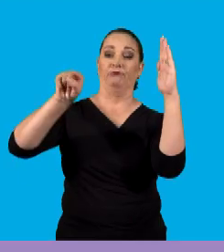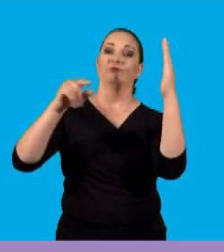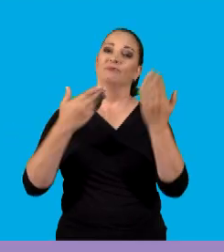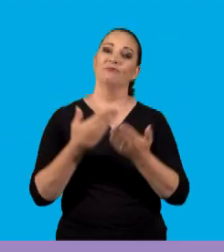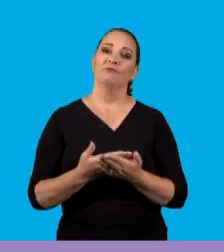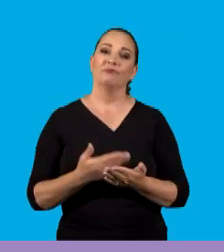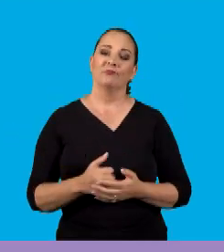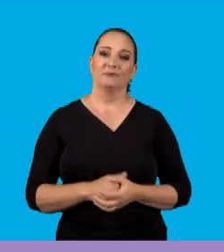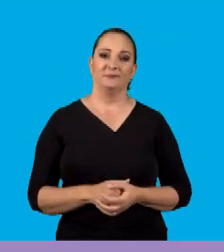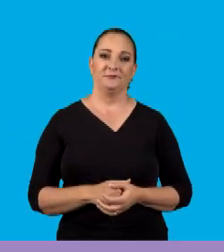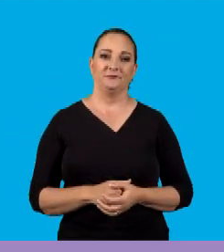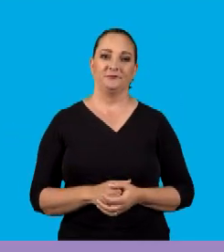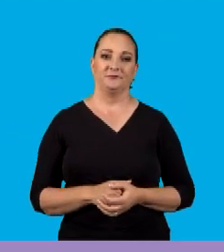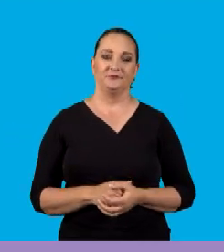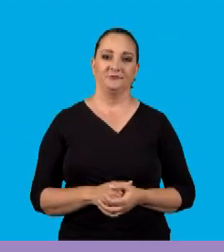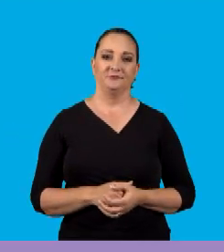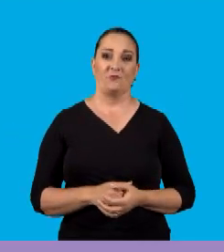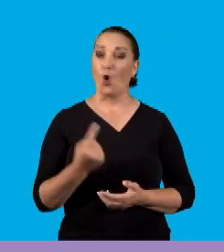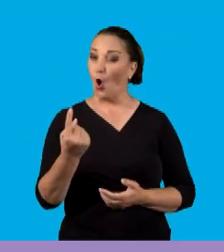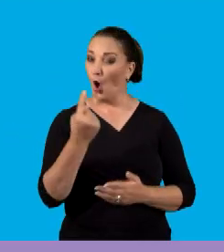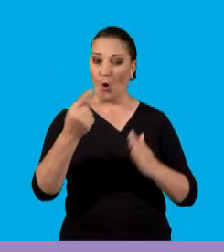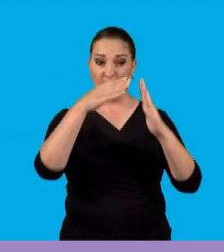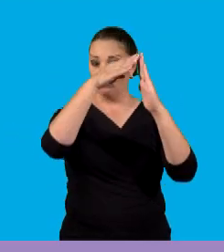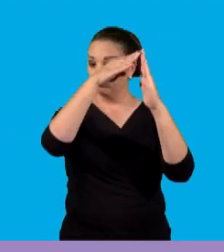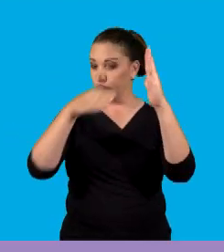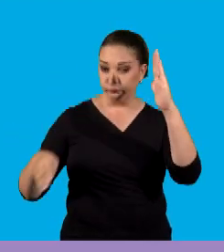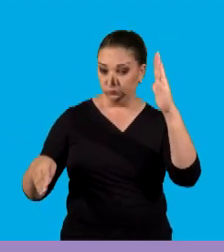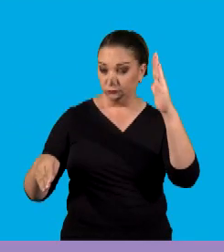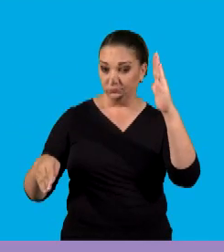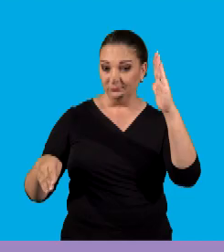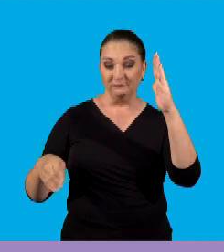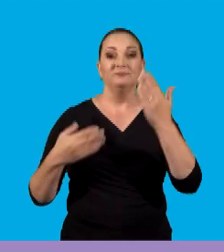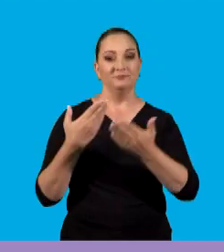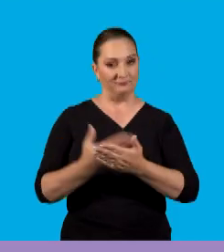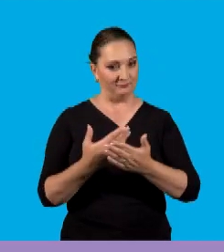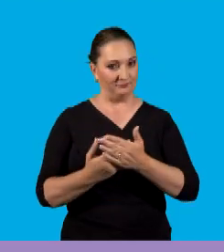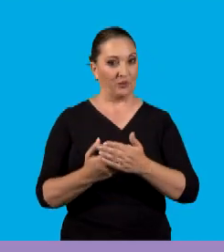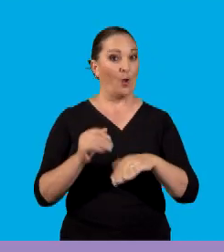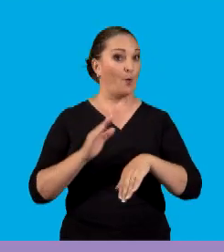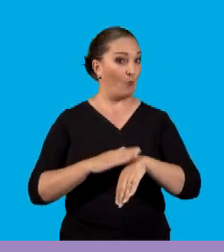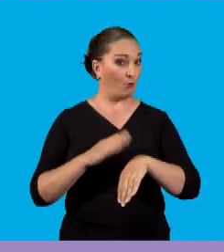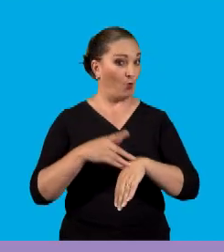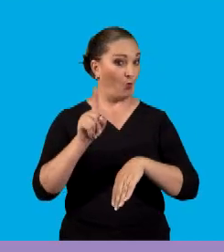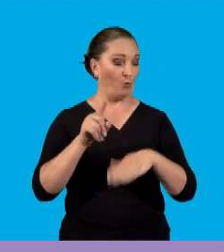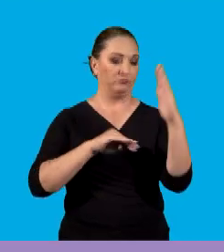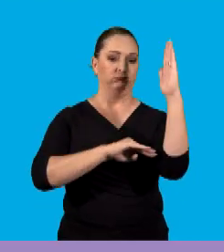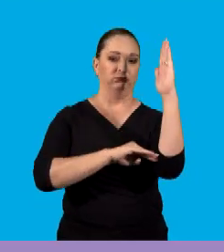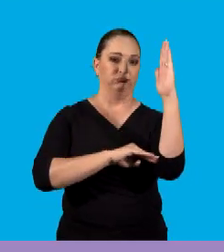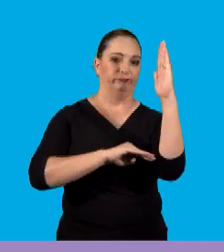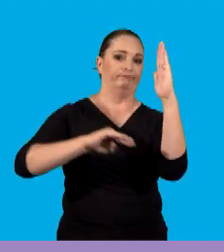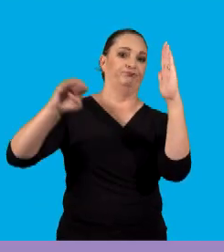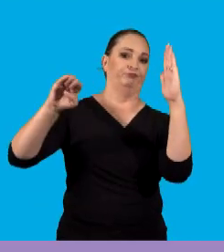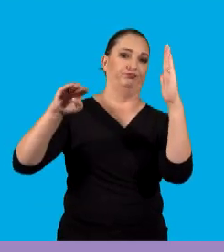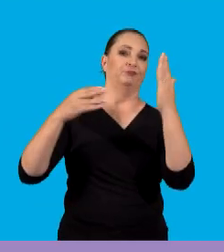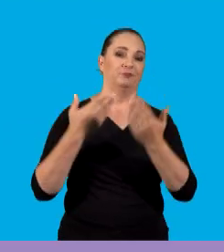can also be a diagonal in another way, so that is not the only diagonal that exists, but as we can see in the